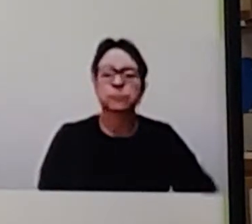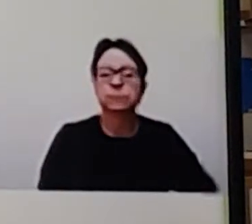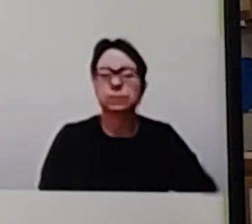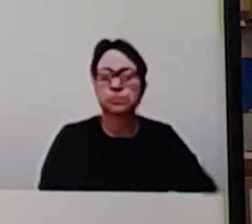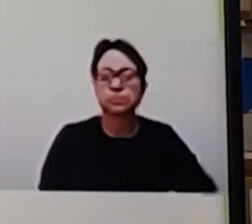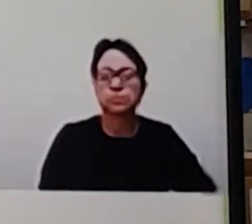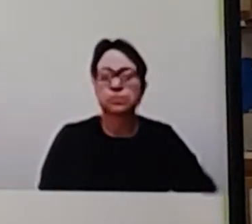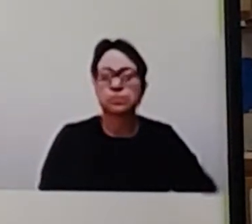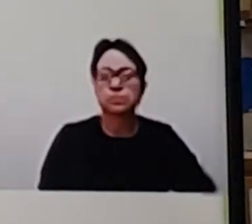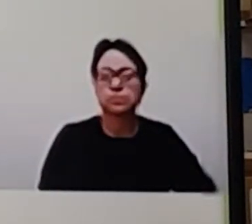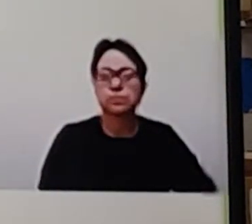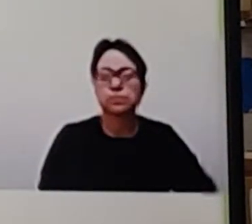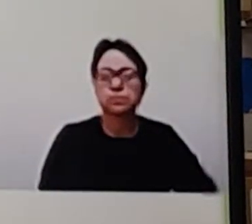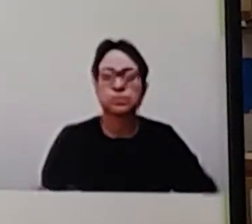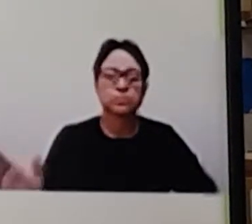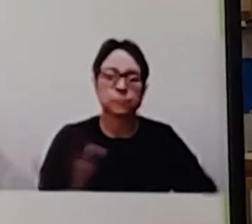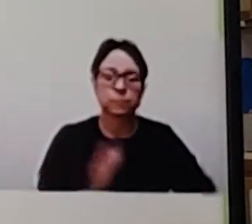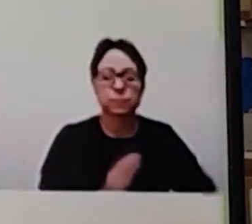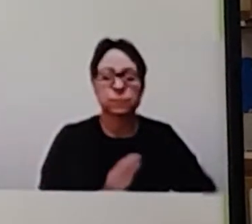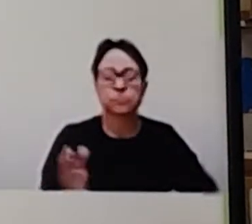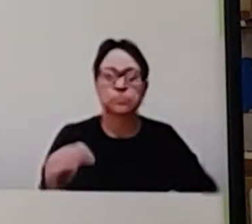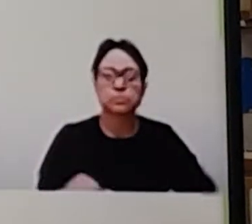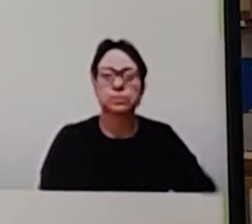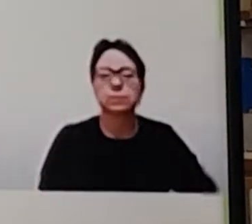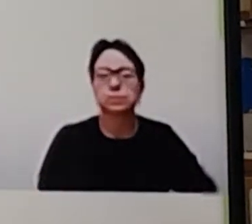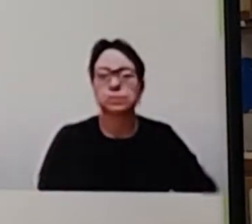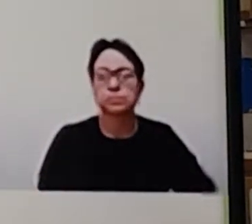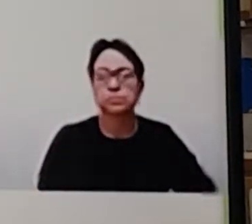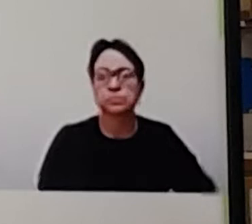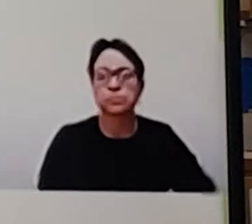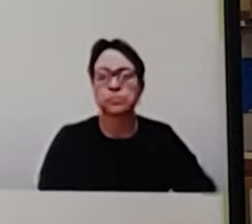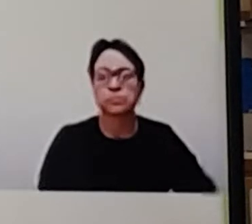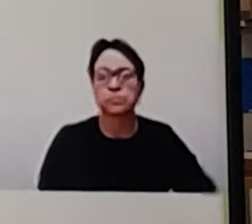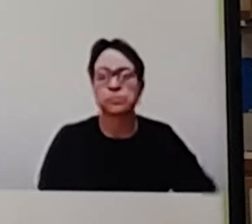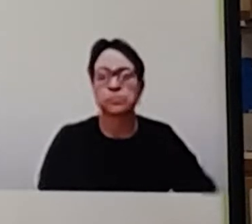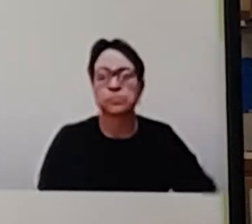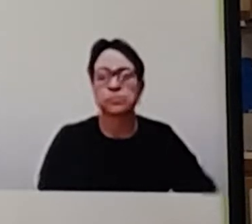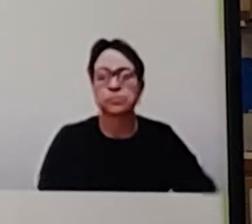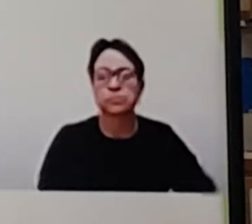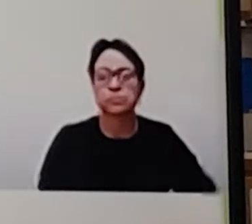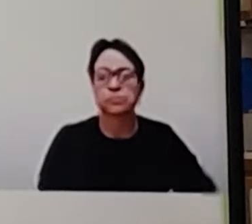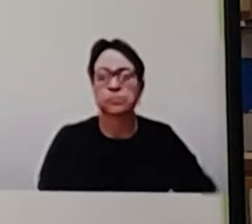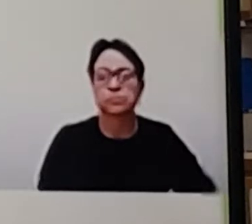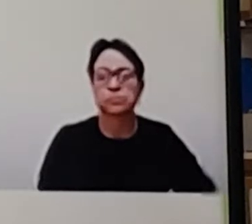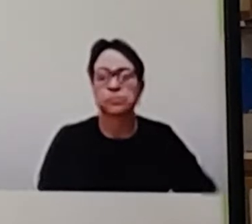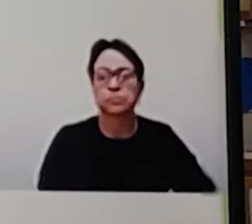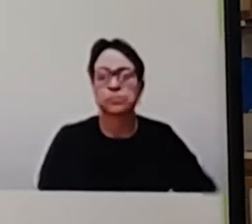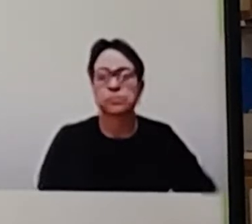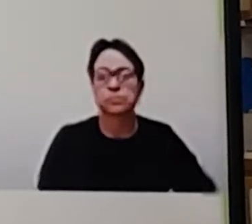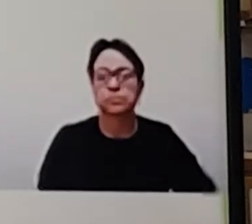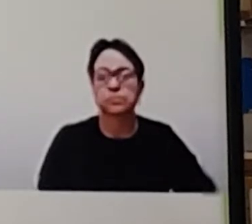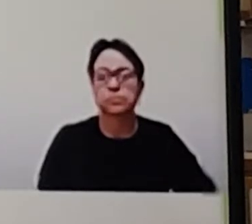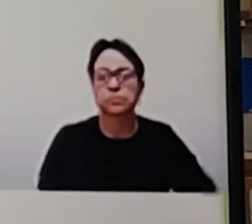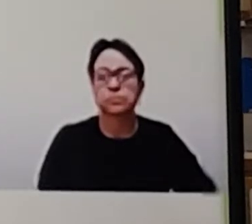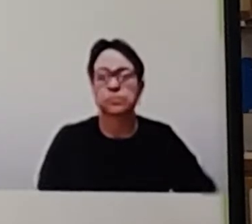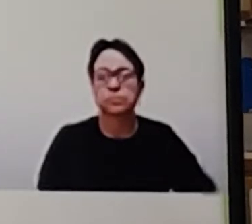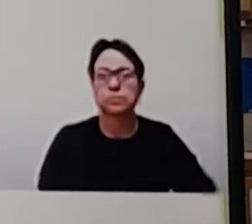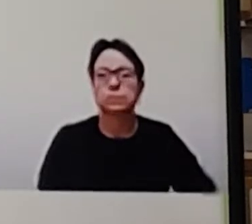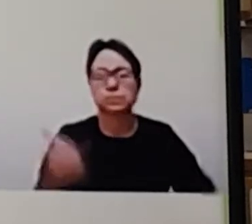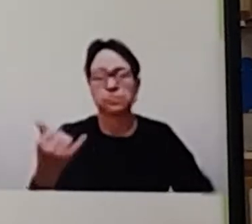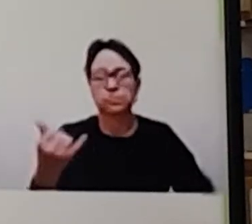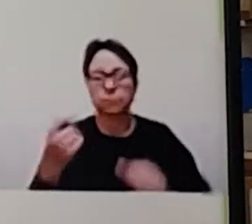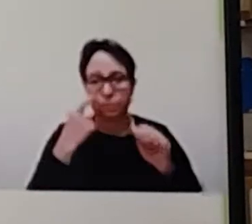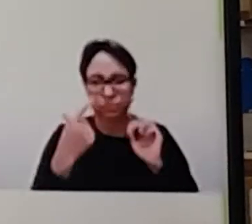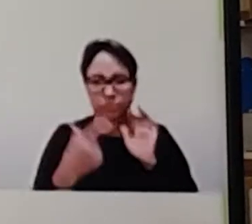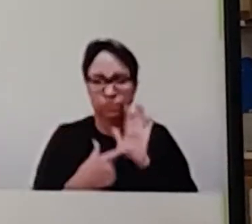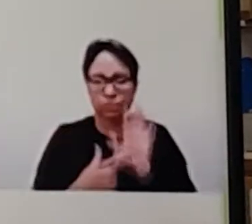Next page. Okay. Here we give you the code for the parking of disabled car. So as you